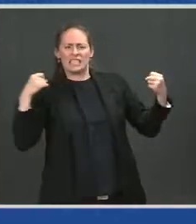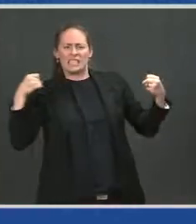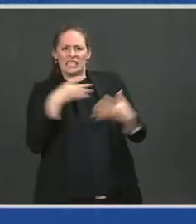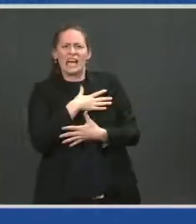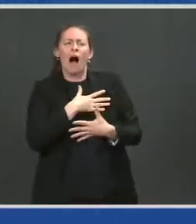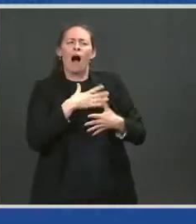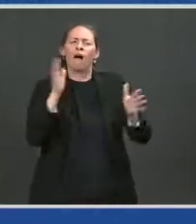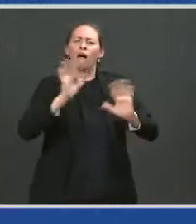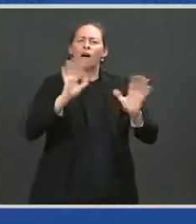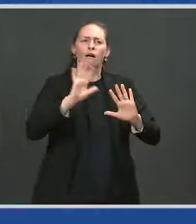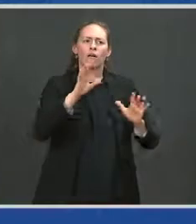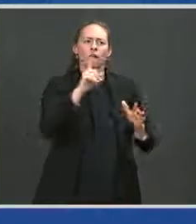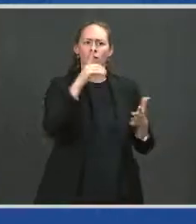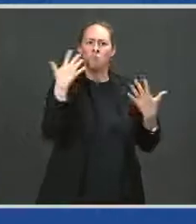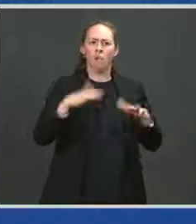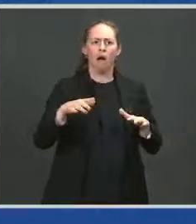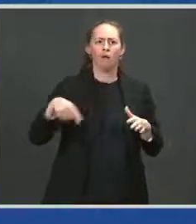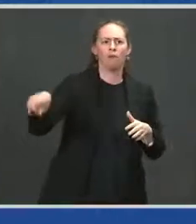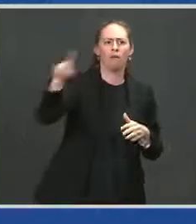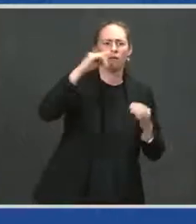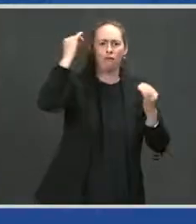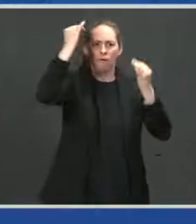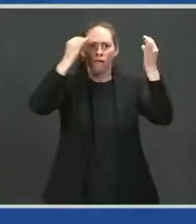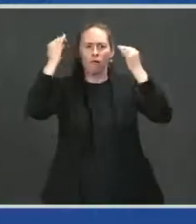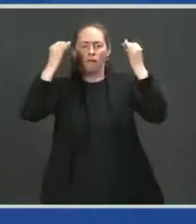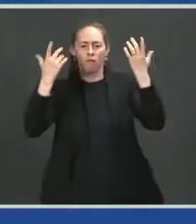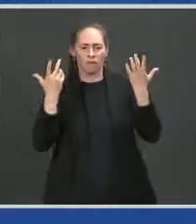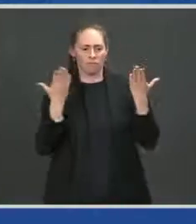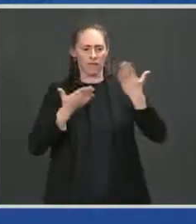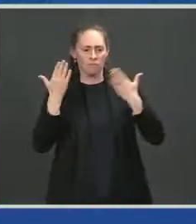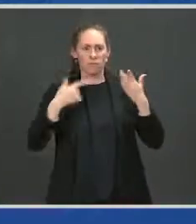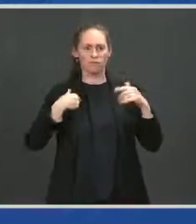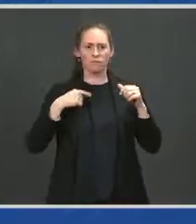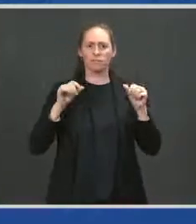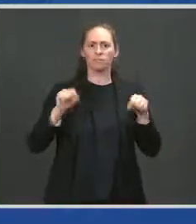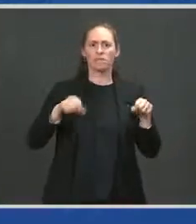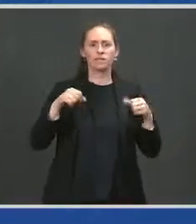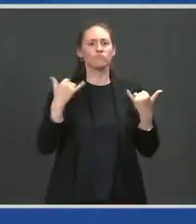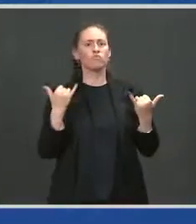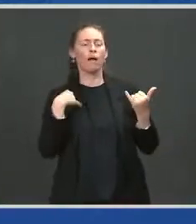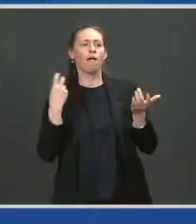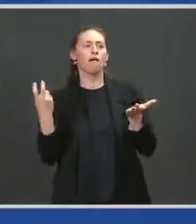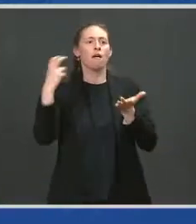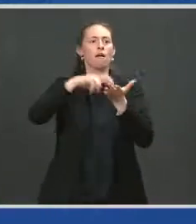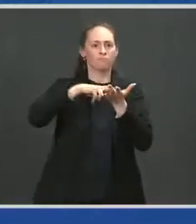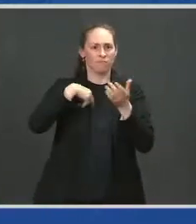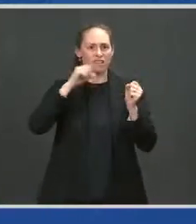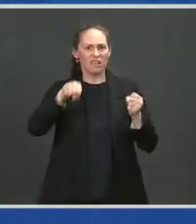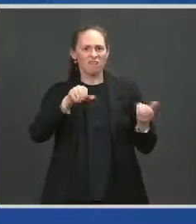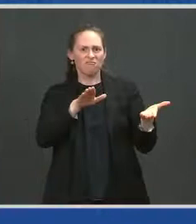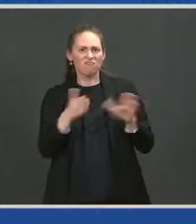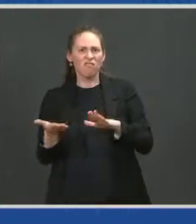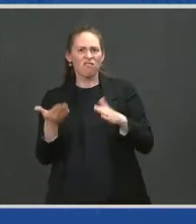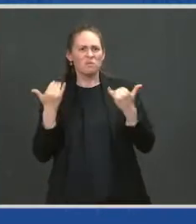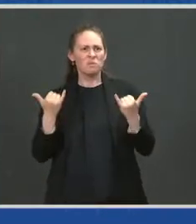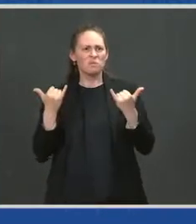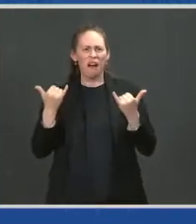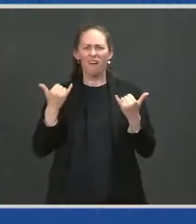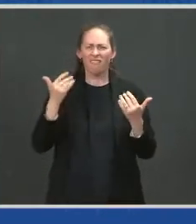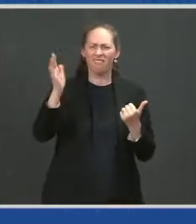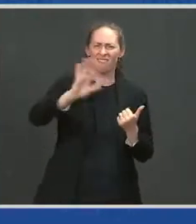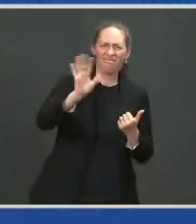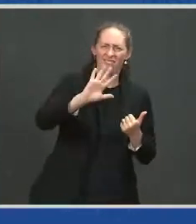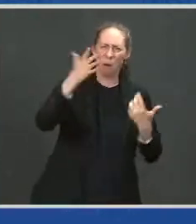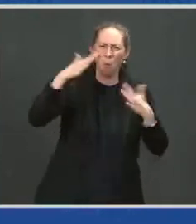up knowing that they can lose their very life in the course of just living their life. They don't have to worry about whether their